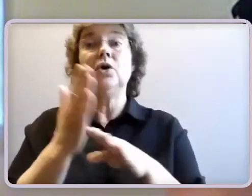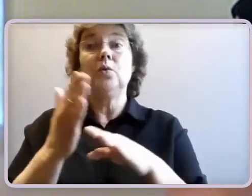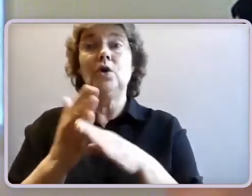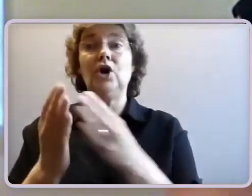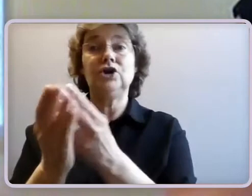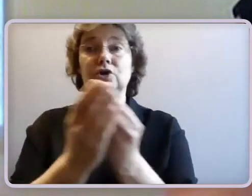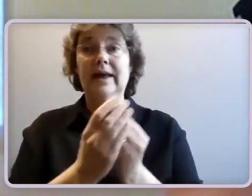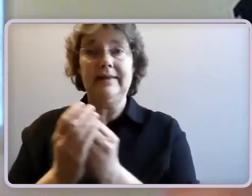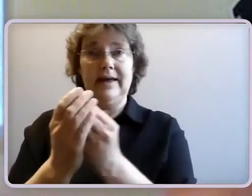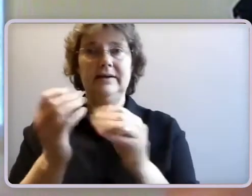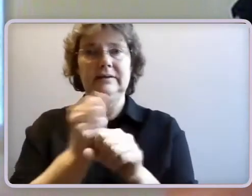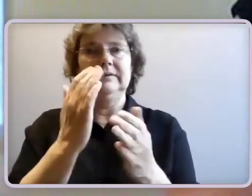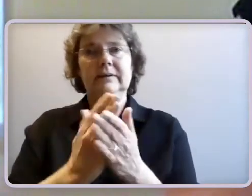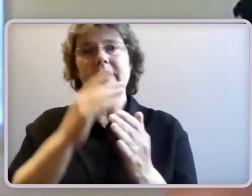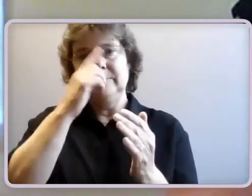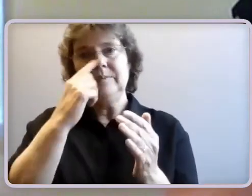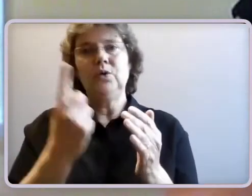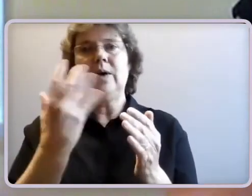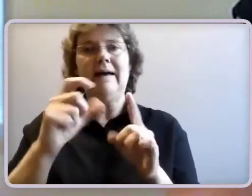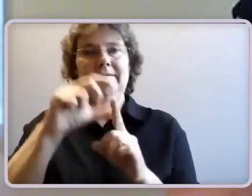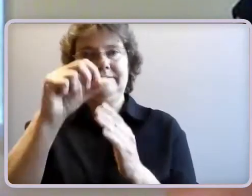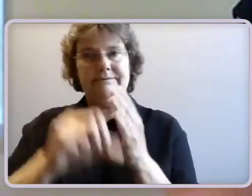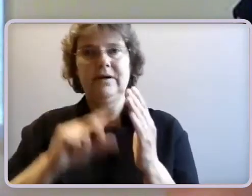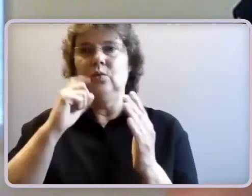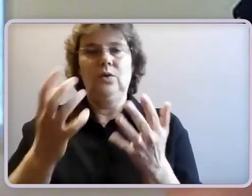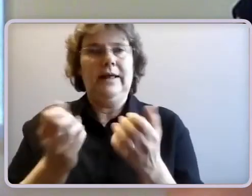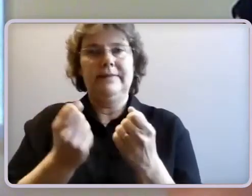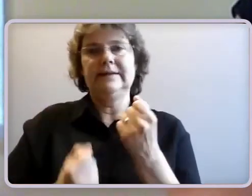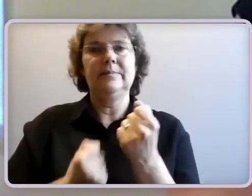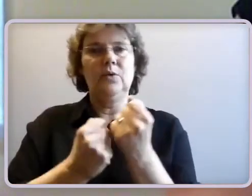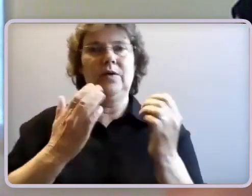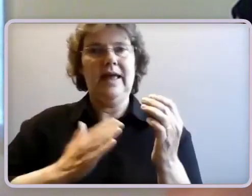disability receive the support they need to engage with the Commission.